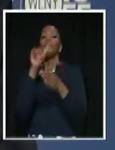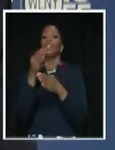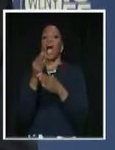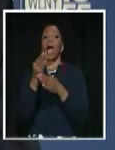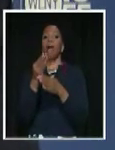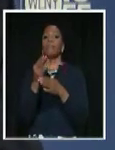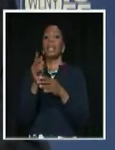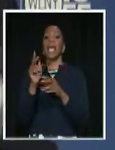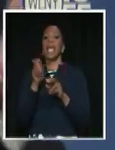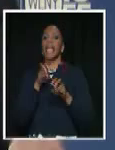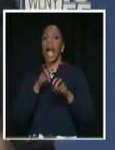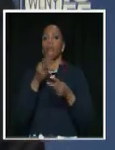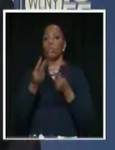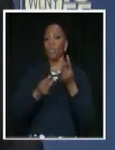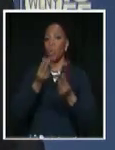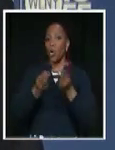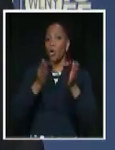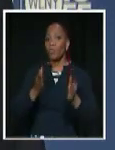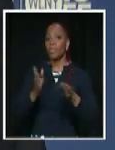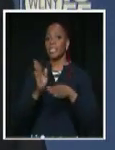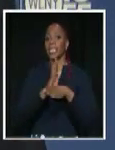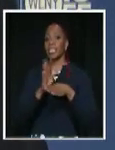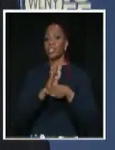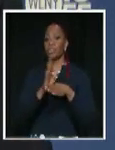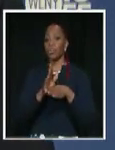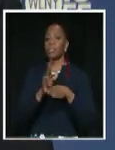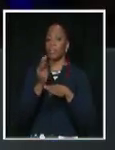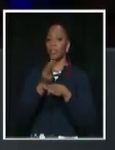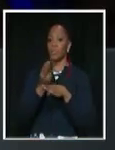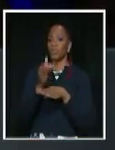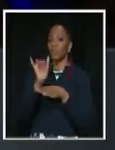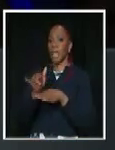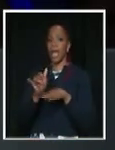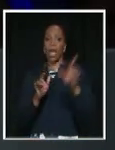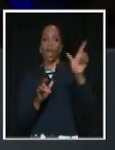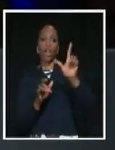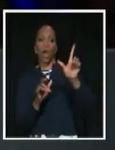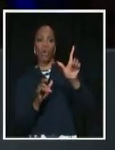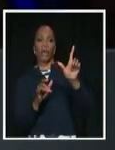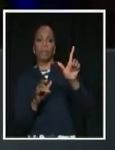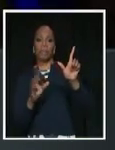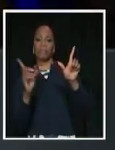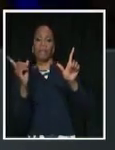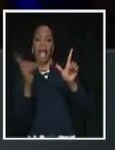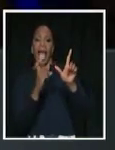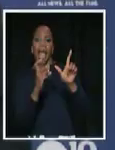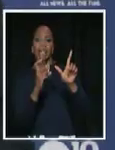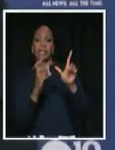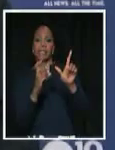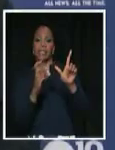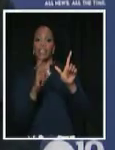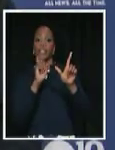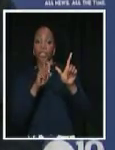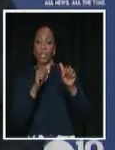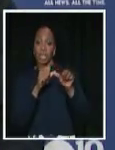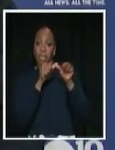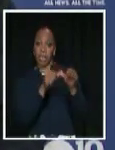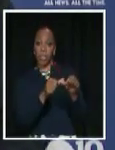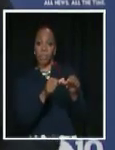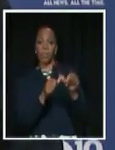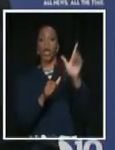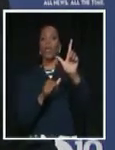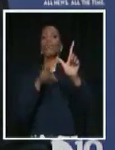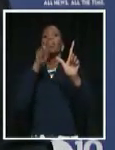make available first come, first serve to the folks who currently have the horse carriage. Mr. Lhota, same question. Carriage rides continue or end? Carriage rides